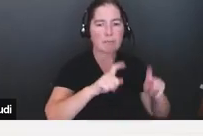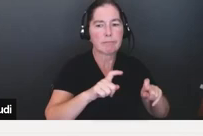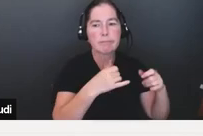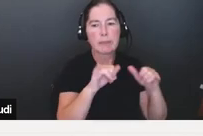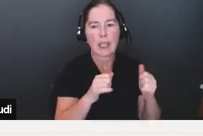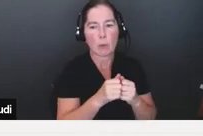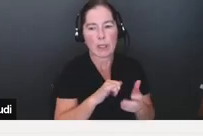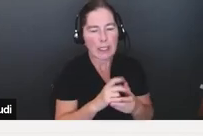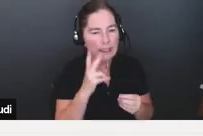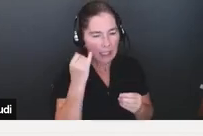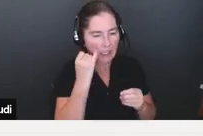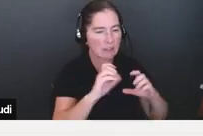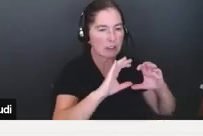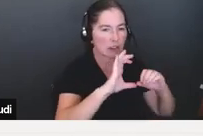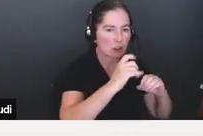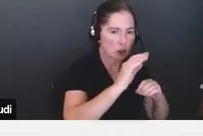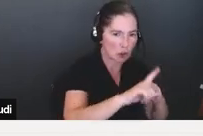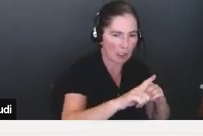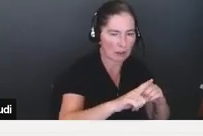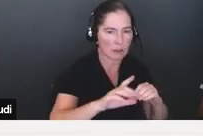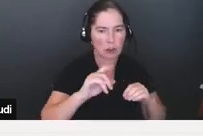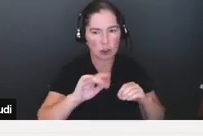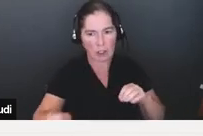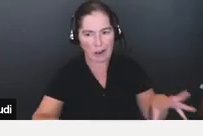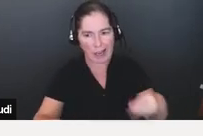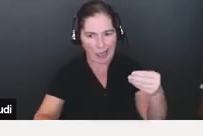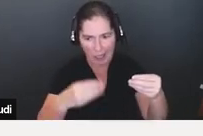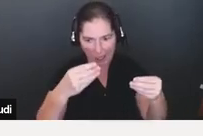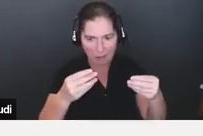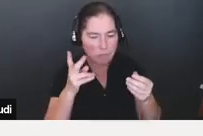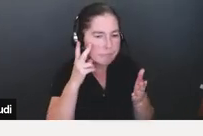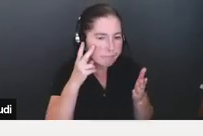one or if there's going to be any glitches that we should prepare for.